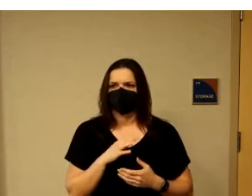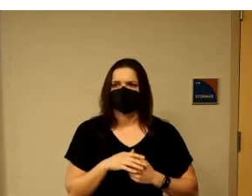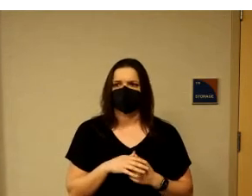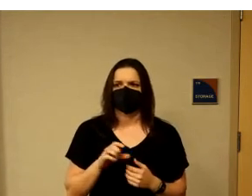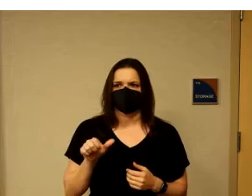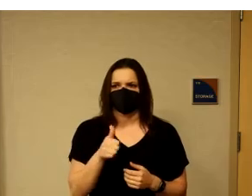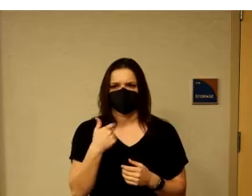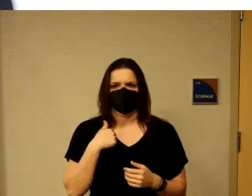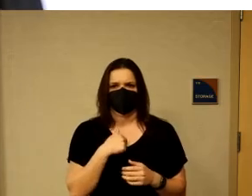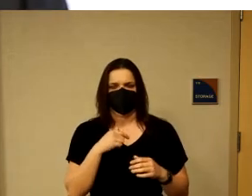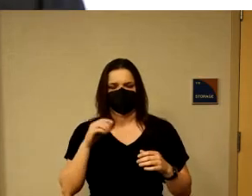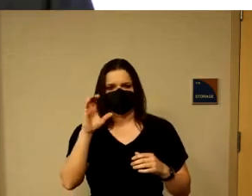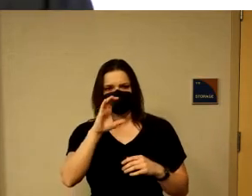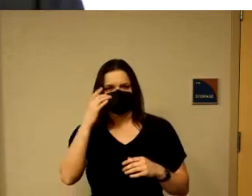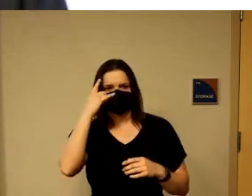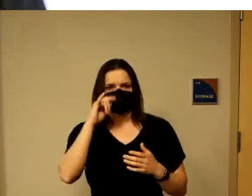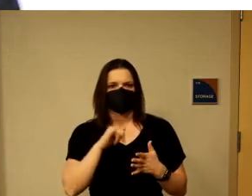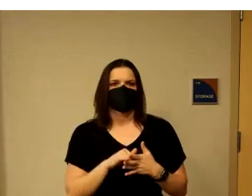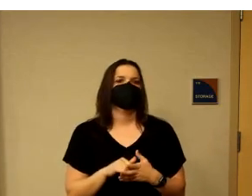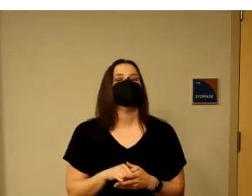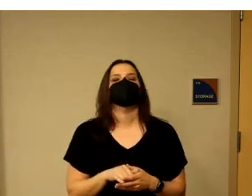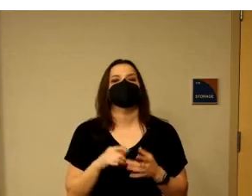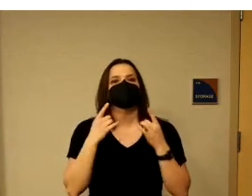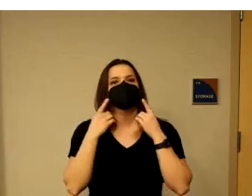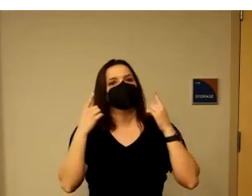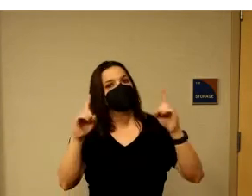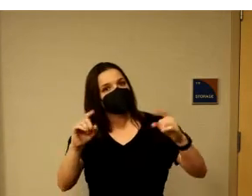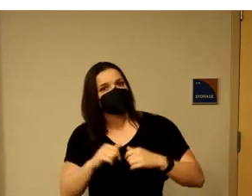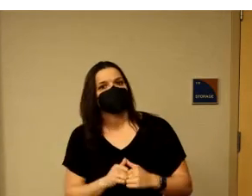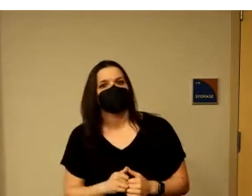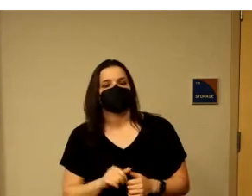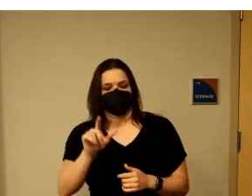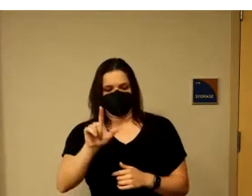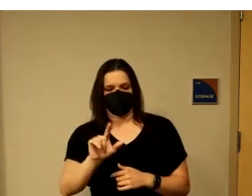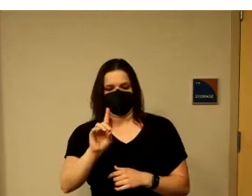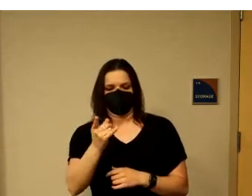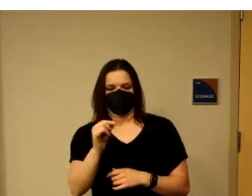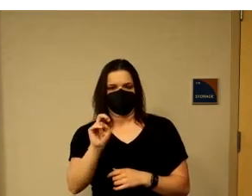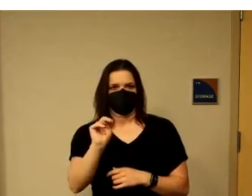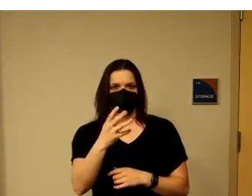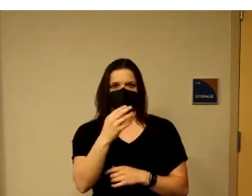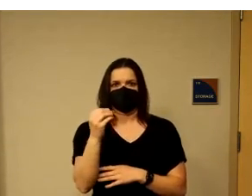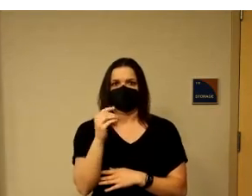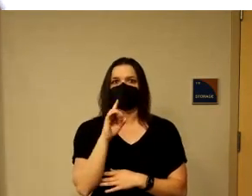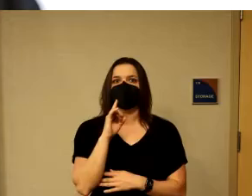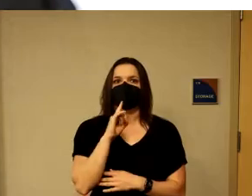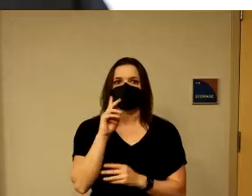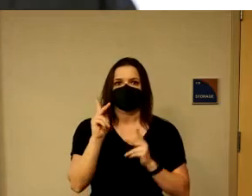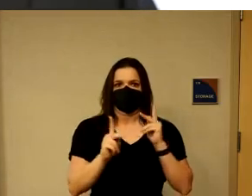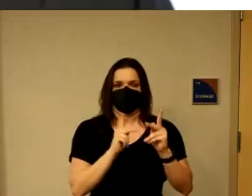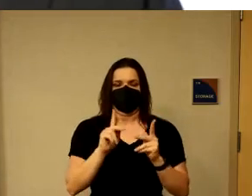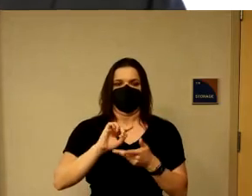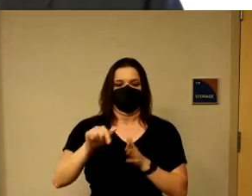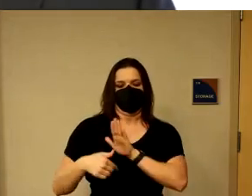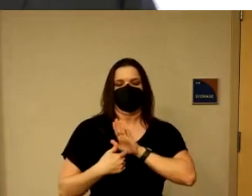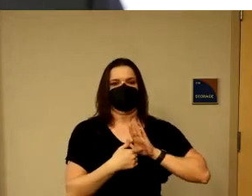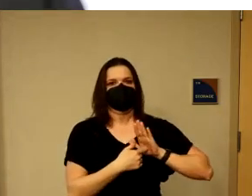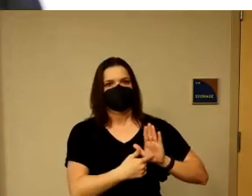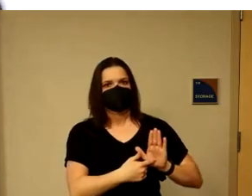that we were looking for. It's, effectiveness, low deviation, and make sure, people get to